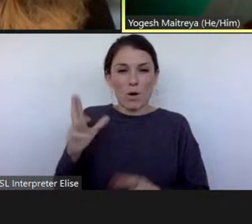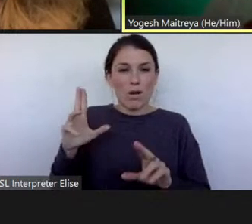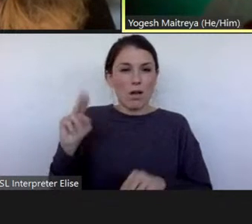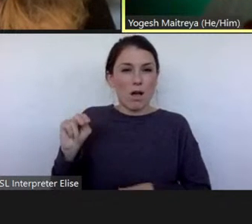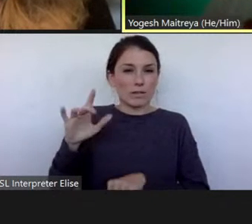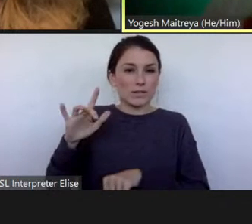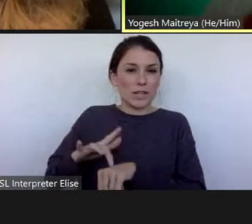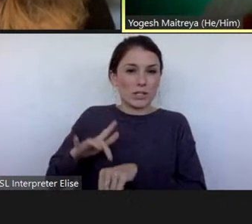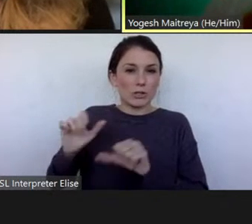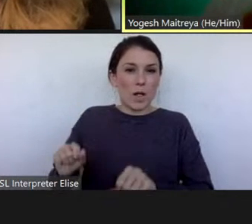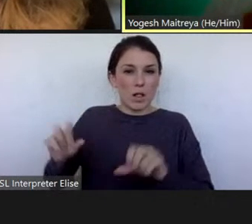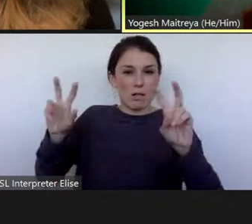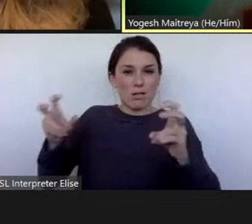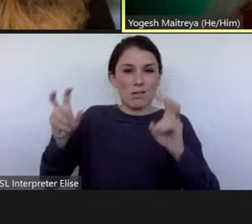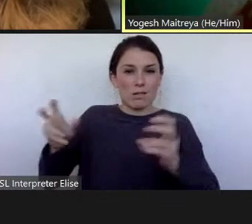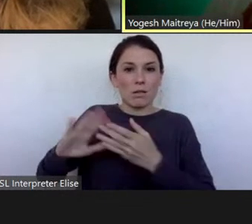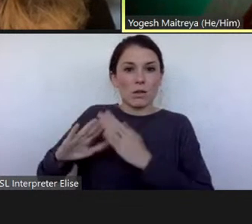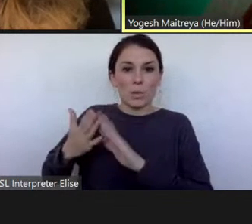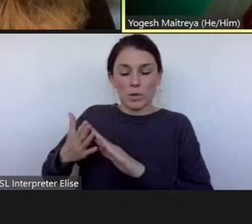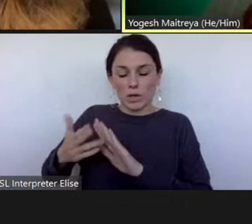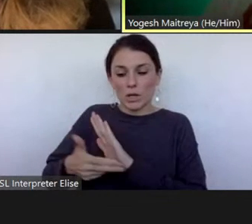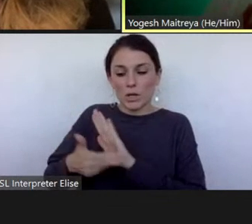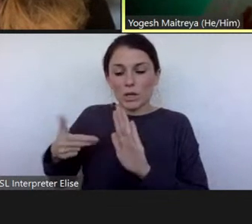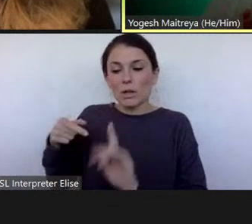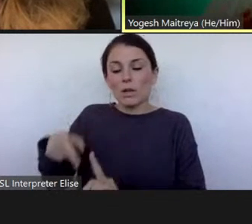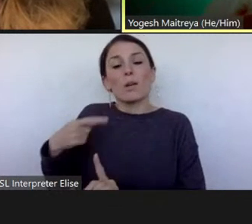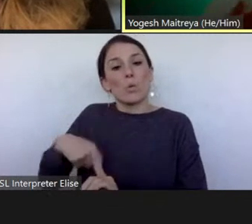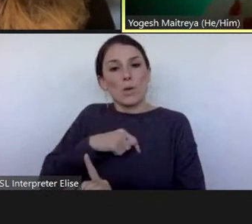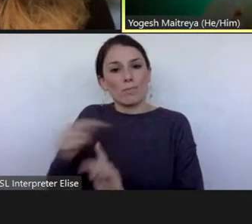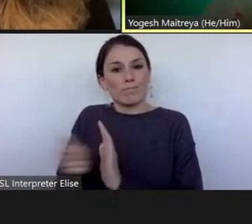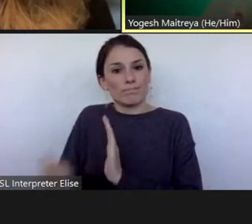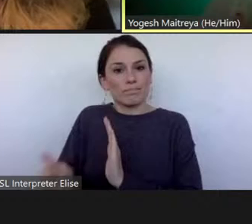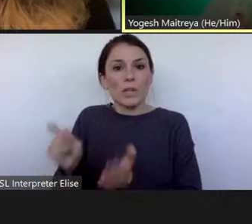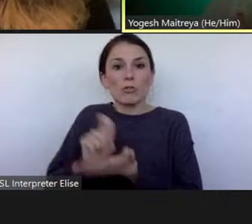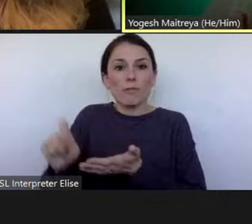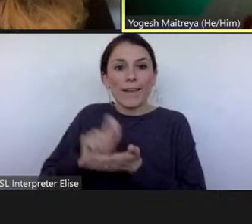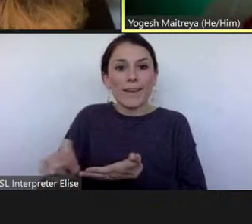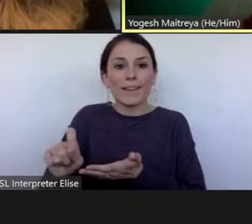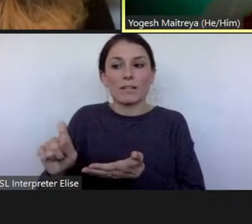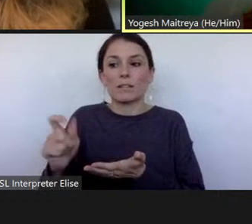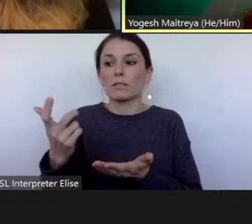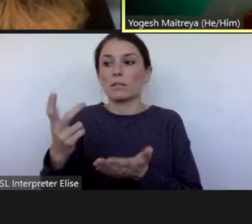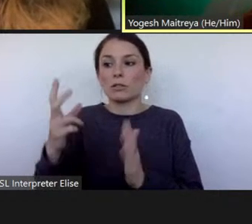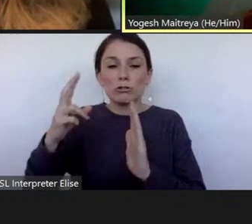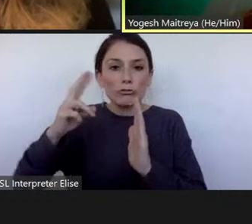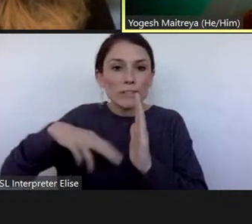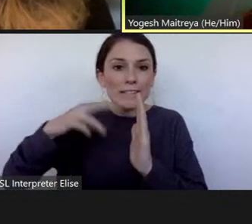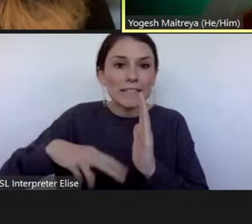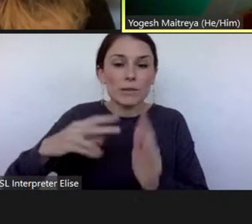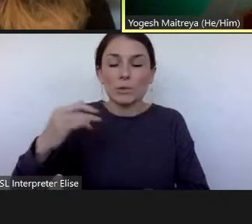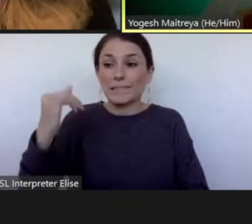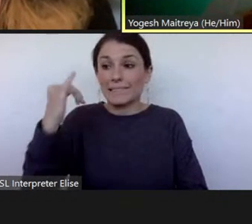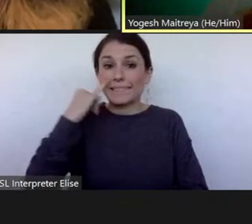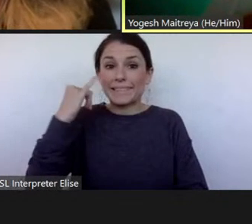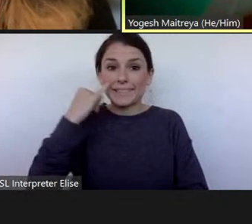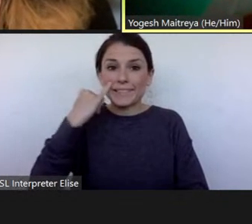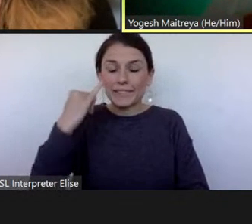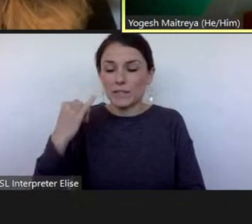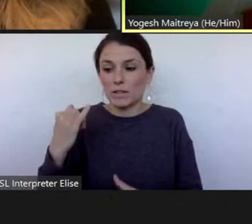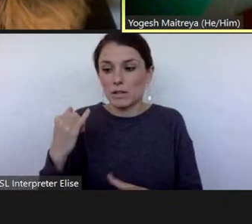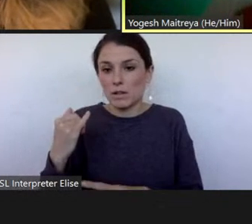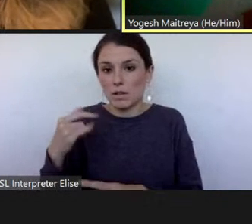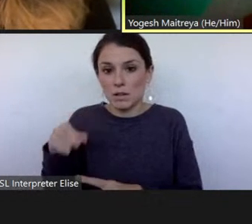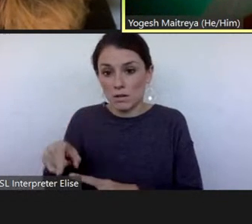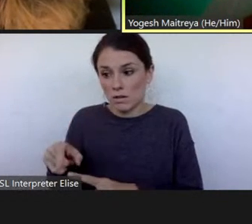were prohibited from writing, from reading, and if some among